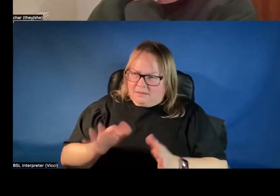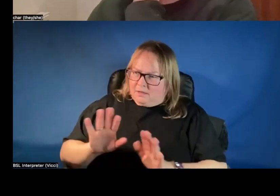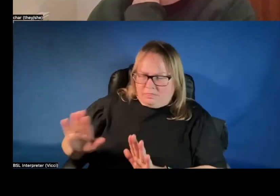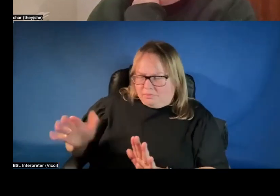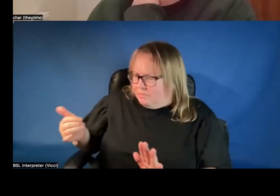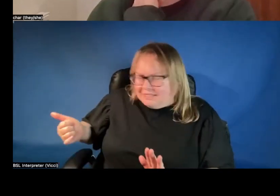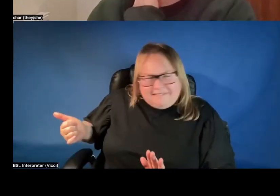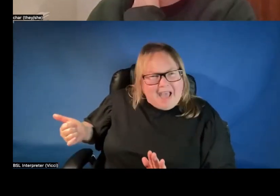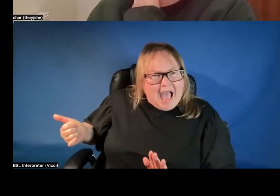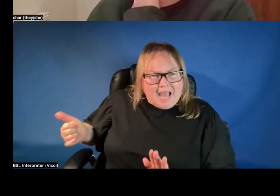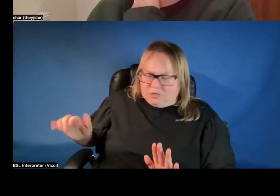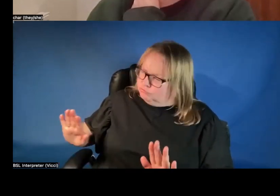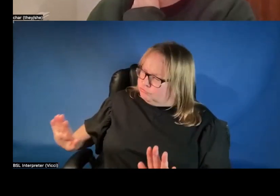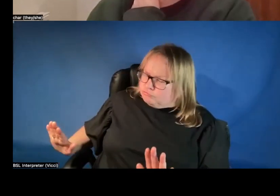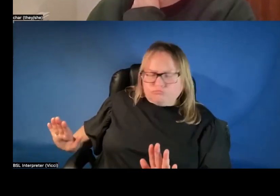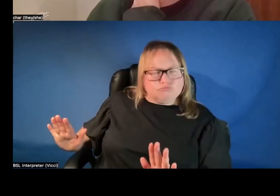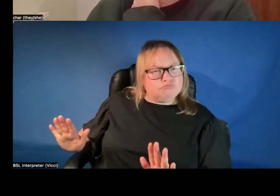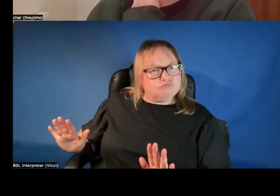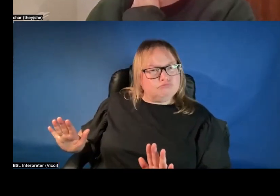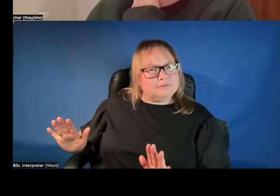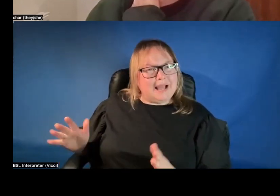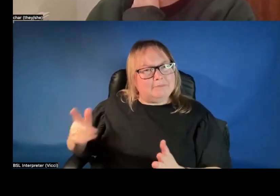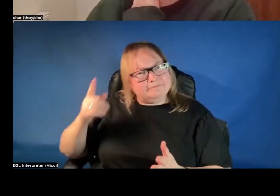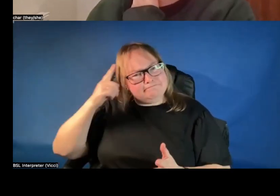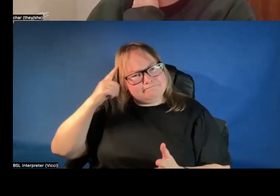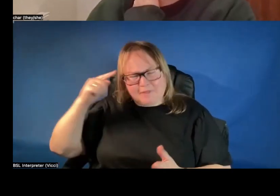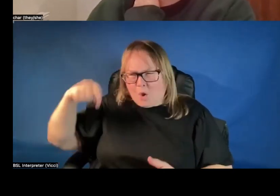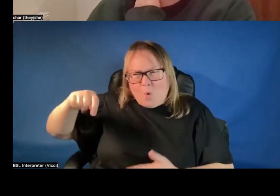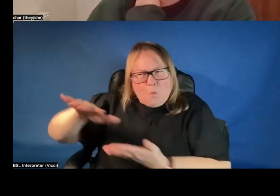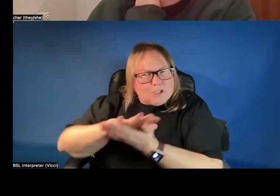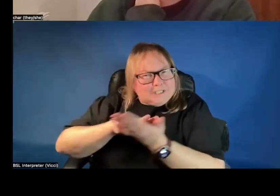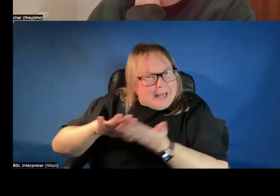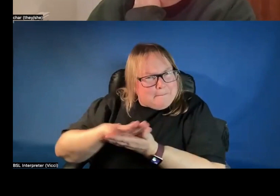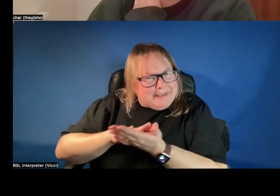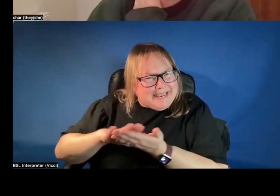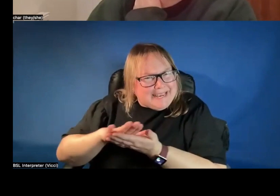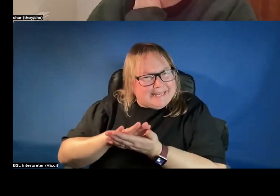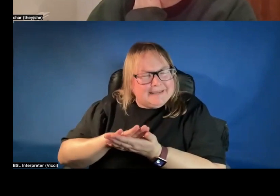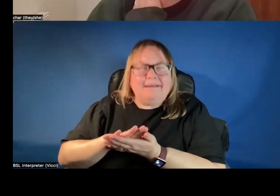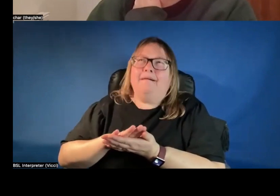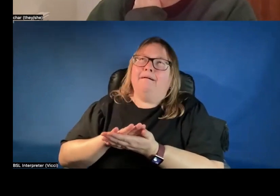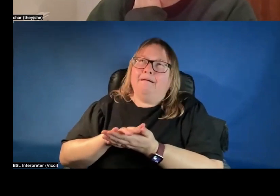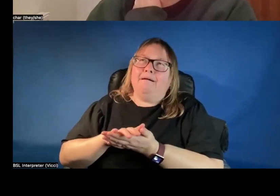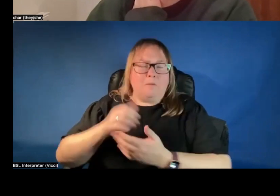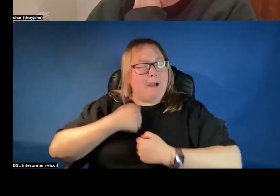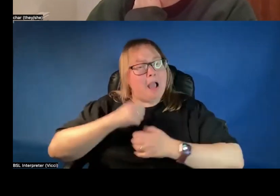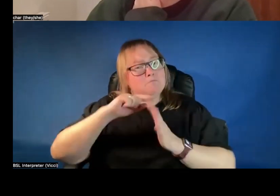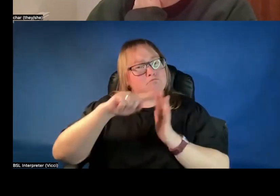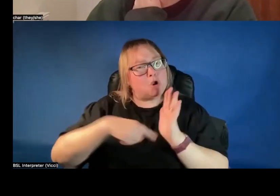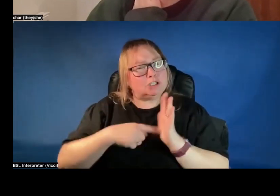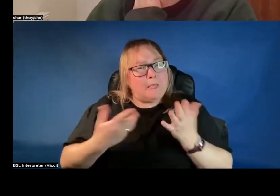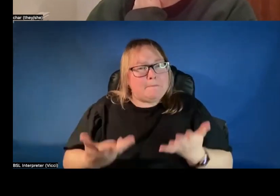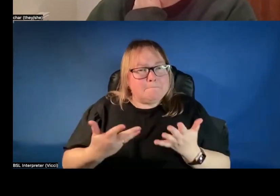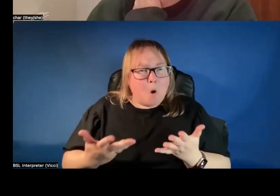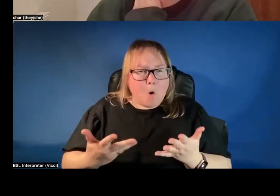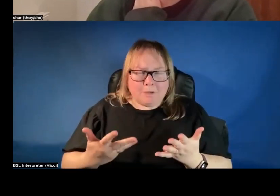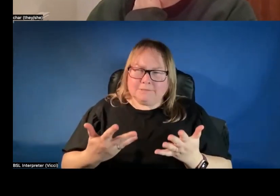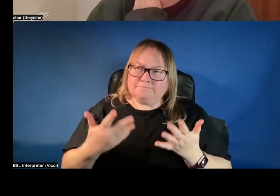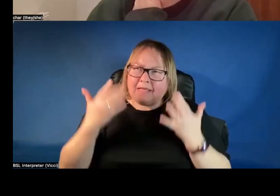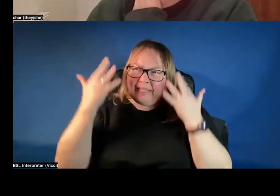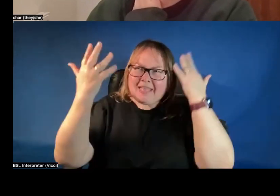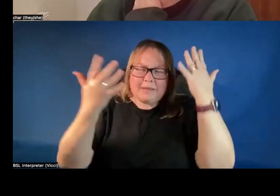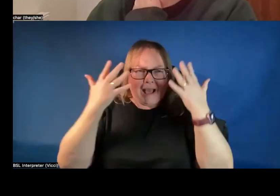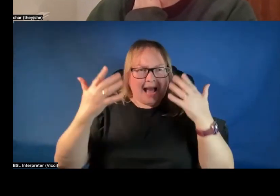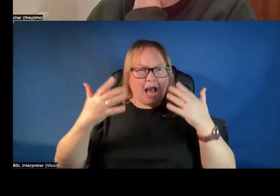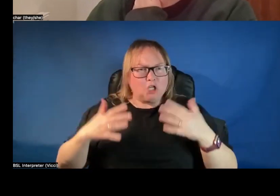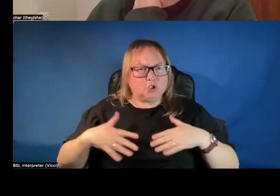yeah, and I'm not quite sure how I'm sort of negotiating that at the moment in a project that I'm working with, and how to not feel